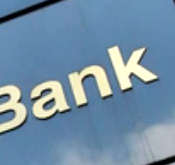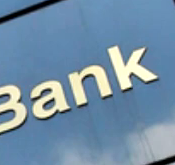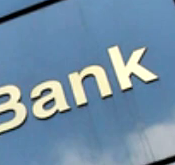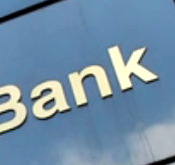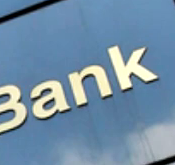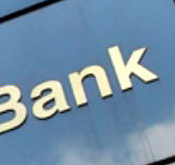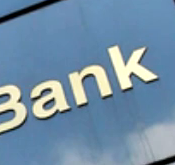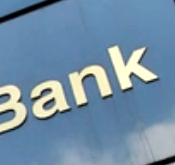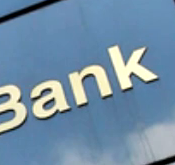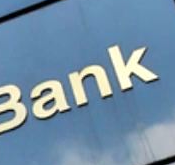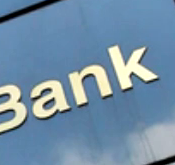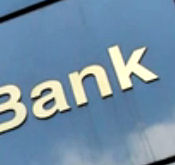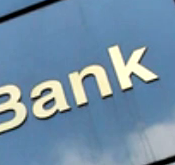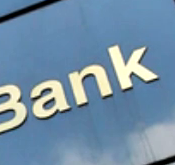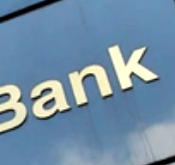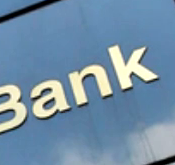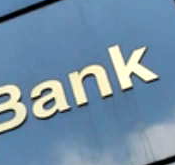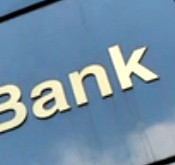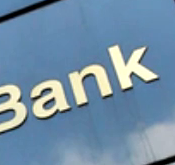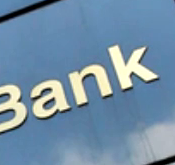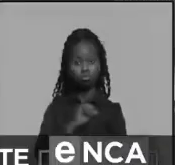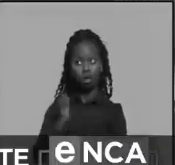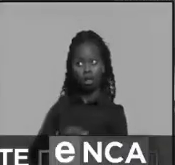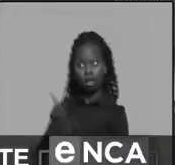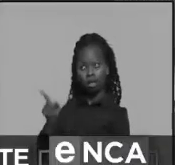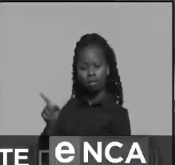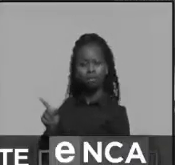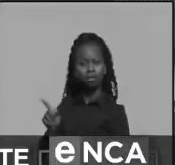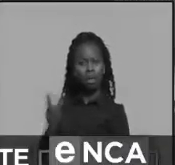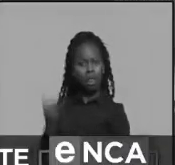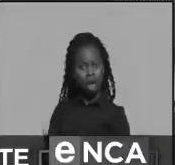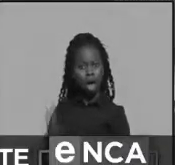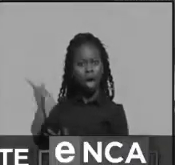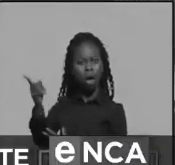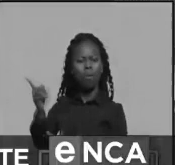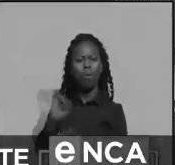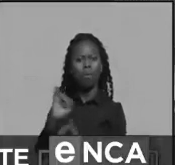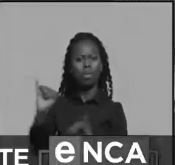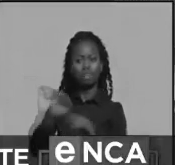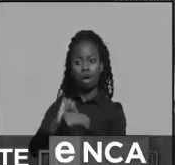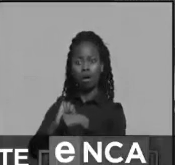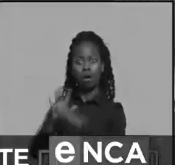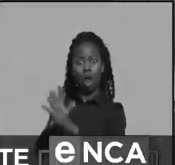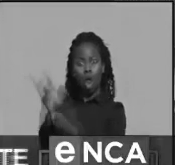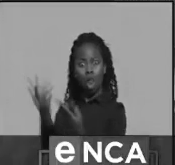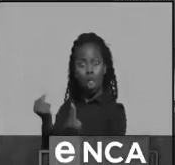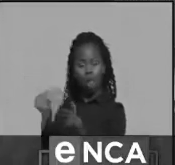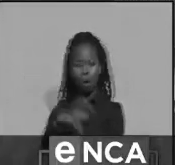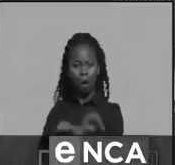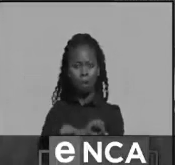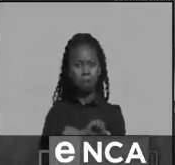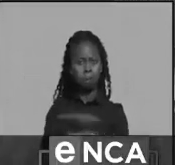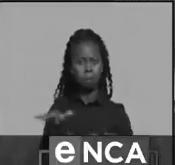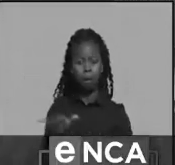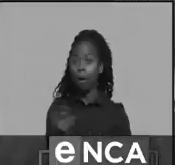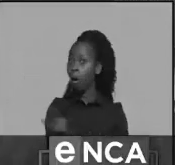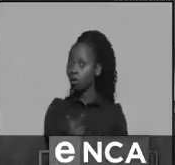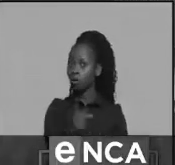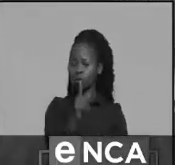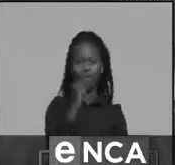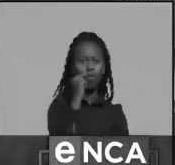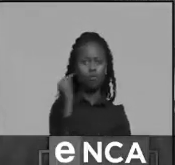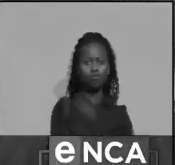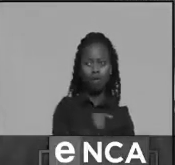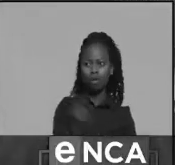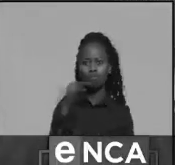Welcome to the Social Lens, and thank you for watching. Today we will be talking about the repo rate and its profound influence on the South African